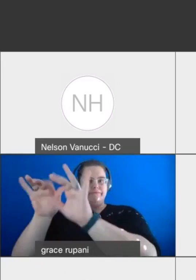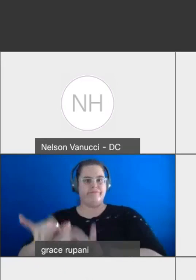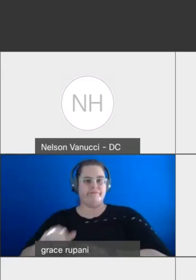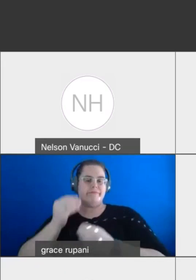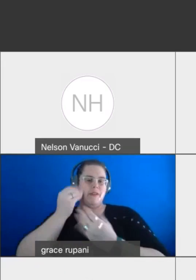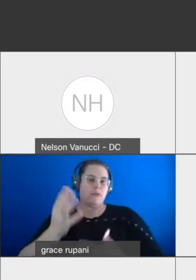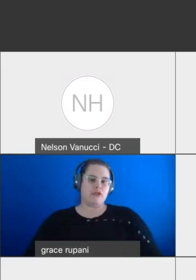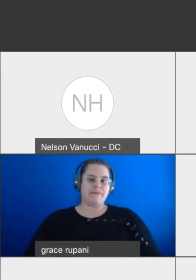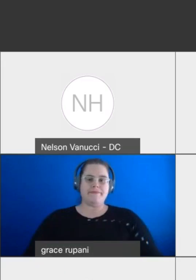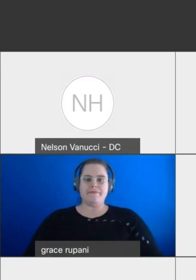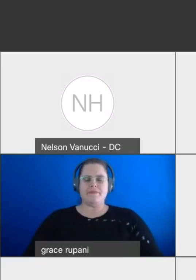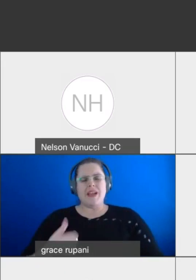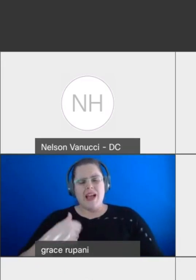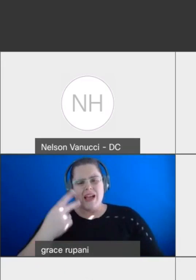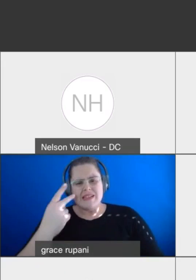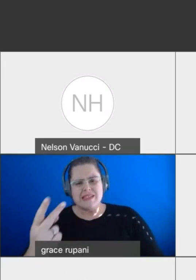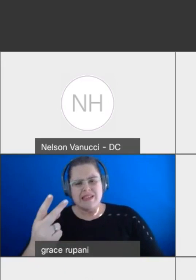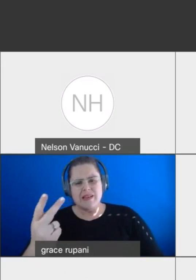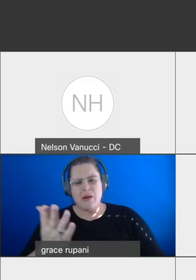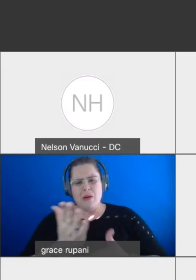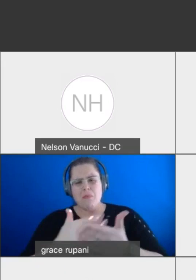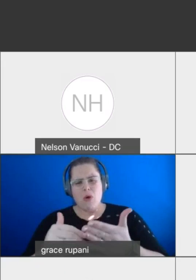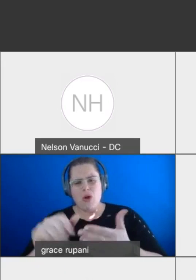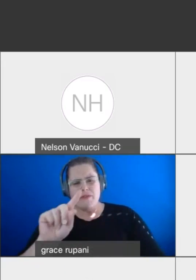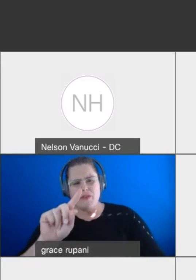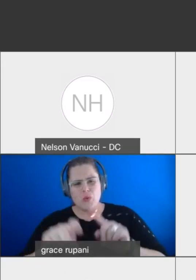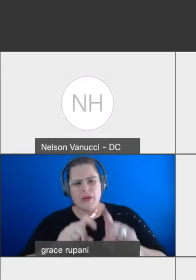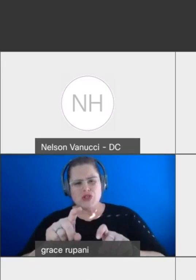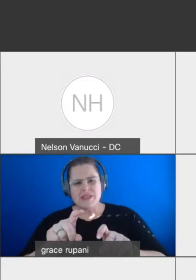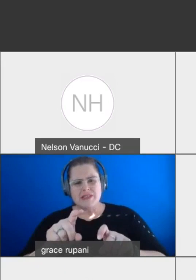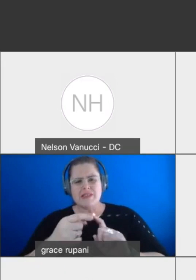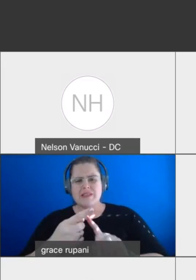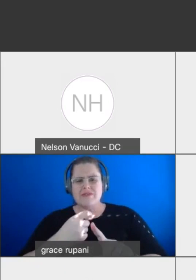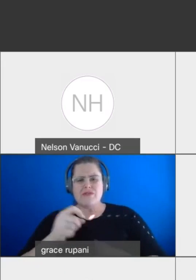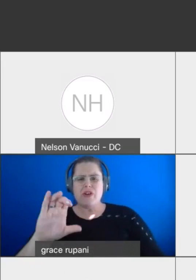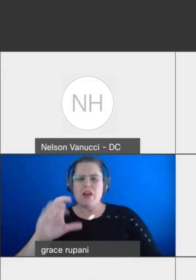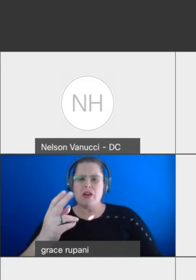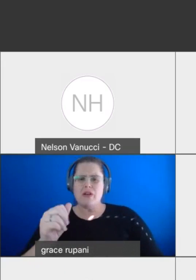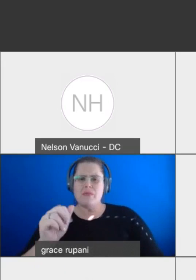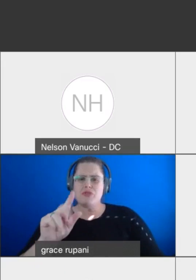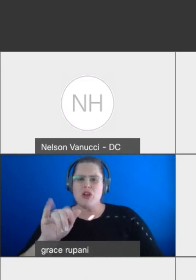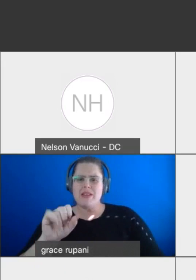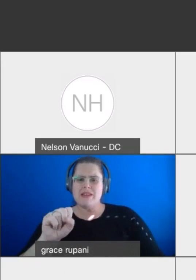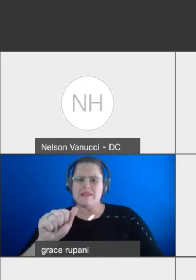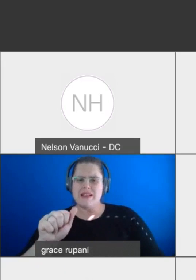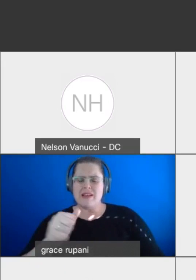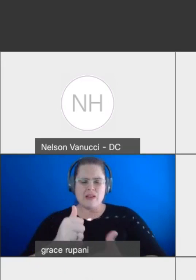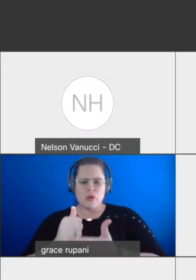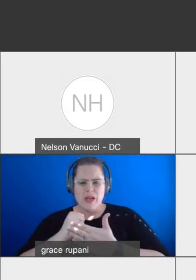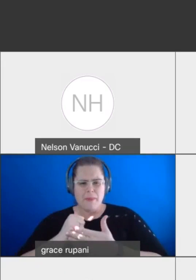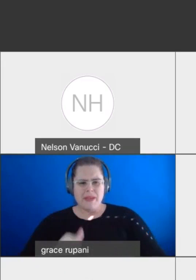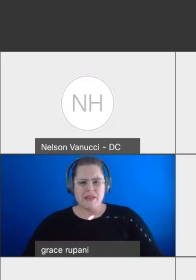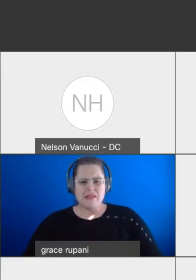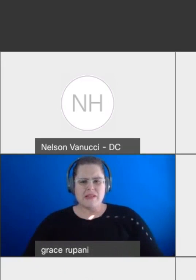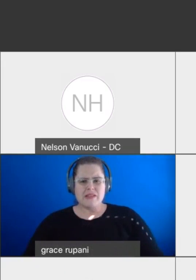I see a part of a question here, and it's coming from Charlisa. So maybe you could tell me. It